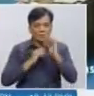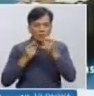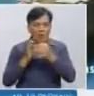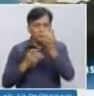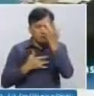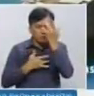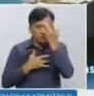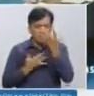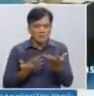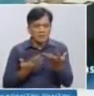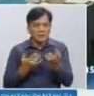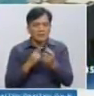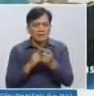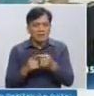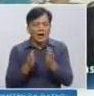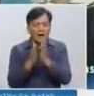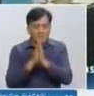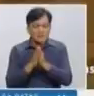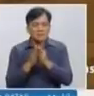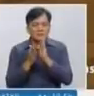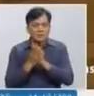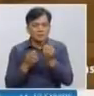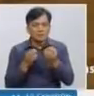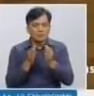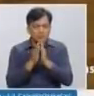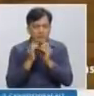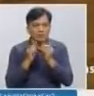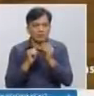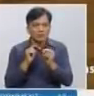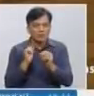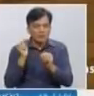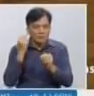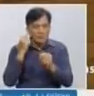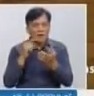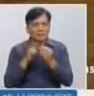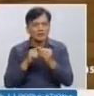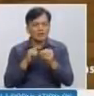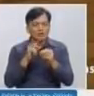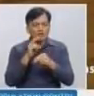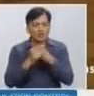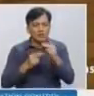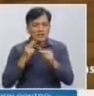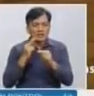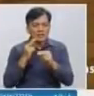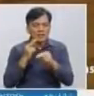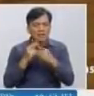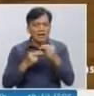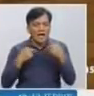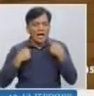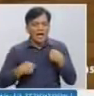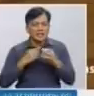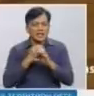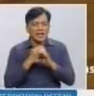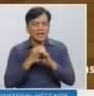sickness. To this end, I urge the speedy passage of the Universal Healthcare Bill, authored